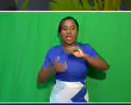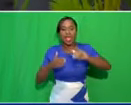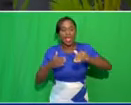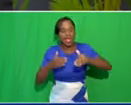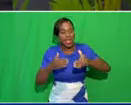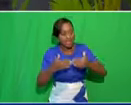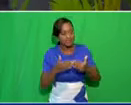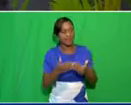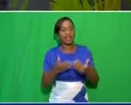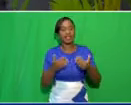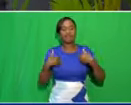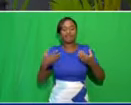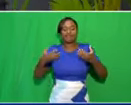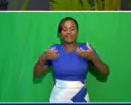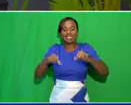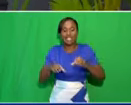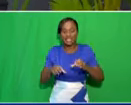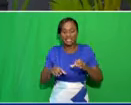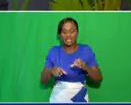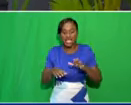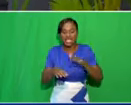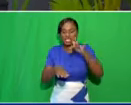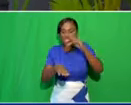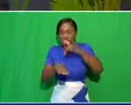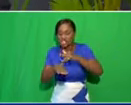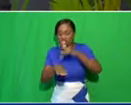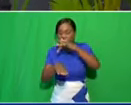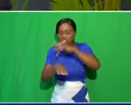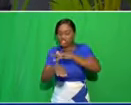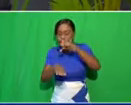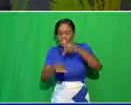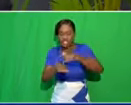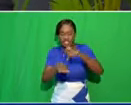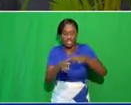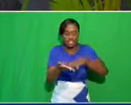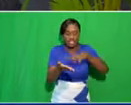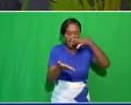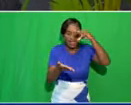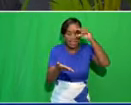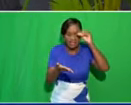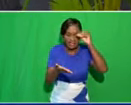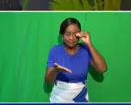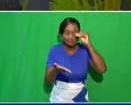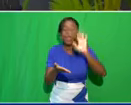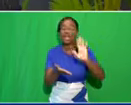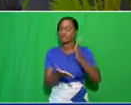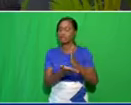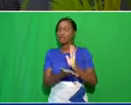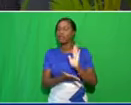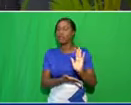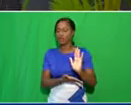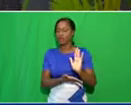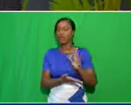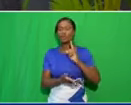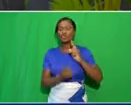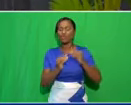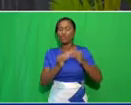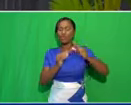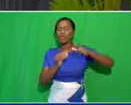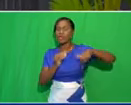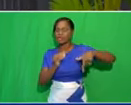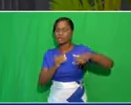Everybody gets a chance to feel, to touch, to learn, as in your math. So I'll stop it there and we'll bring that up later.